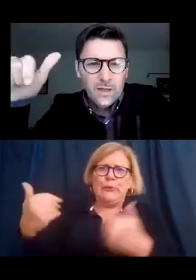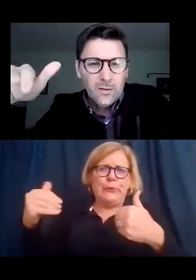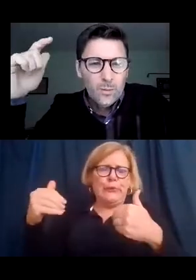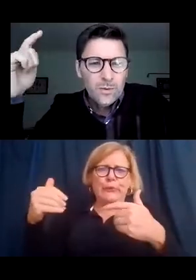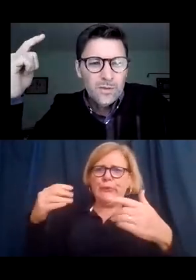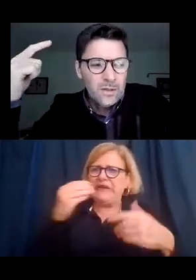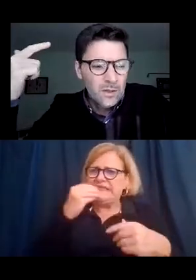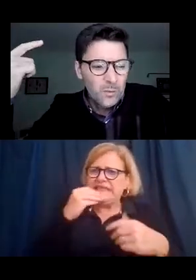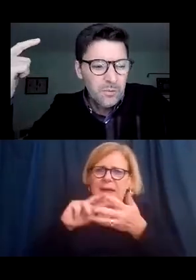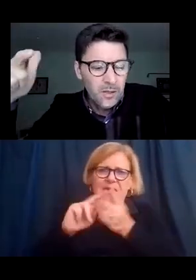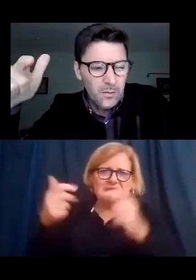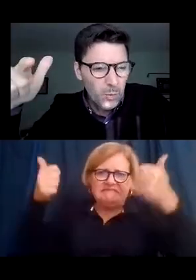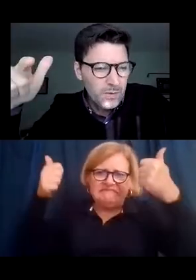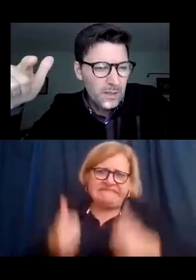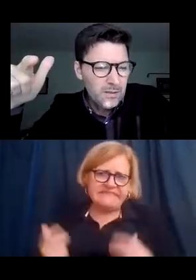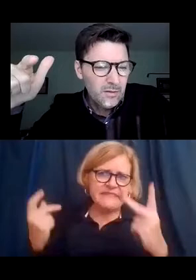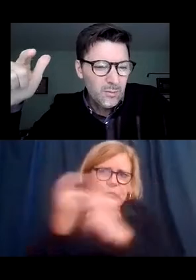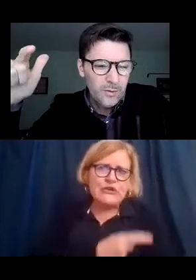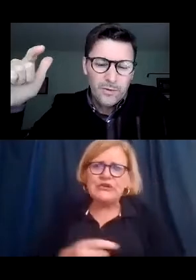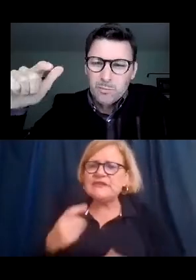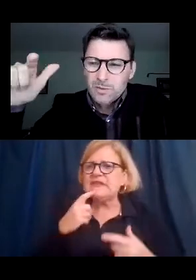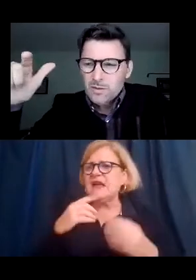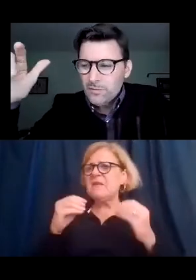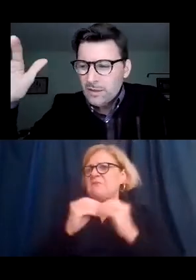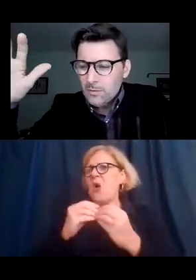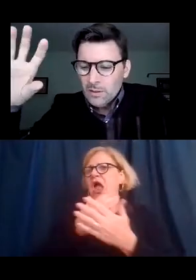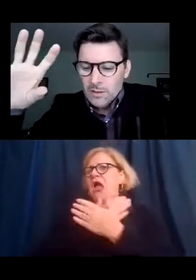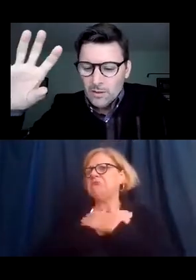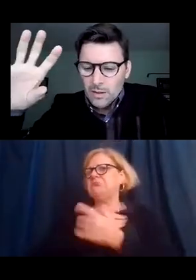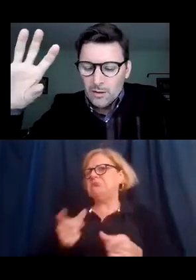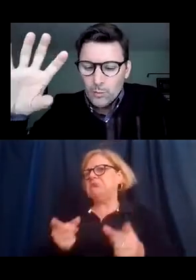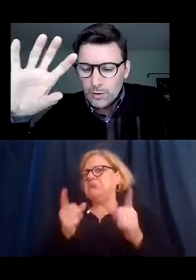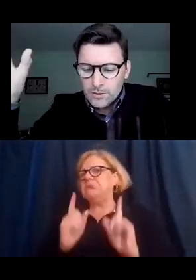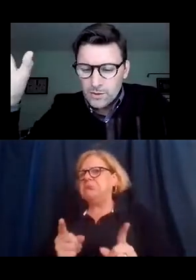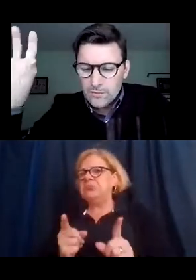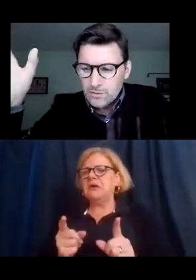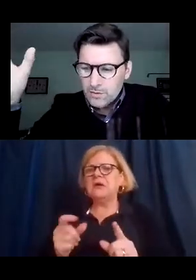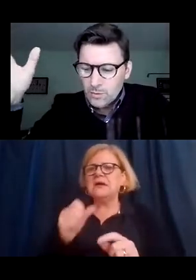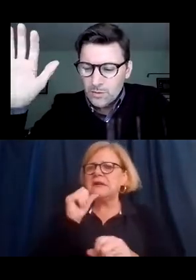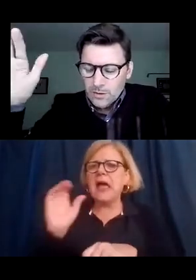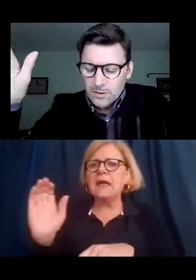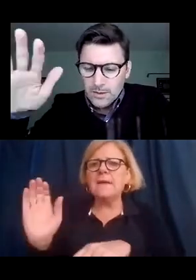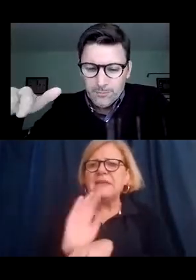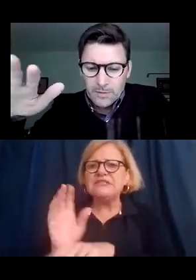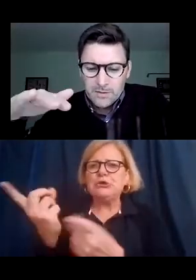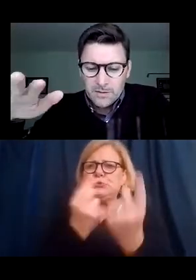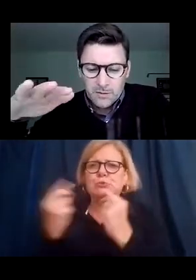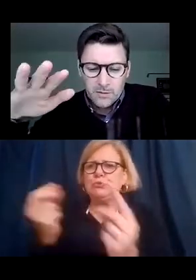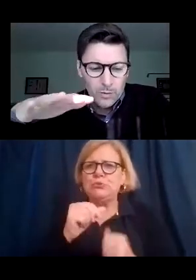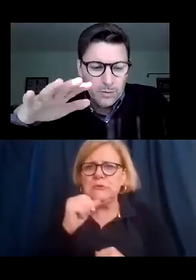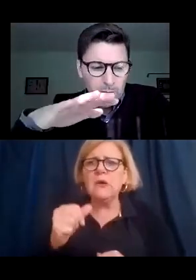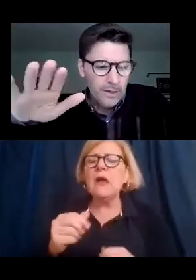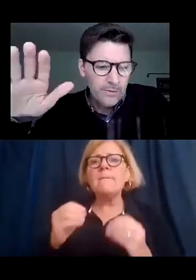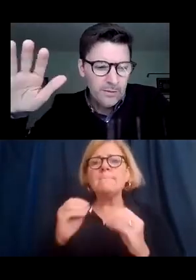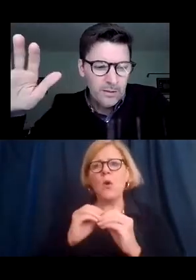diets have gotten worse. We've become more sedentary, whether that's because of how our work has shifted to more